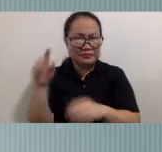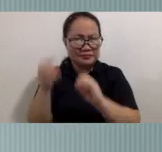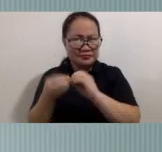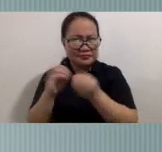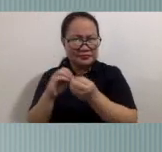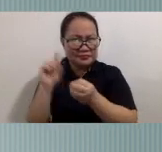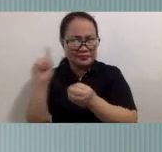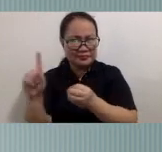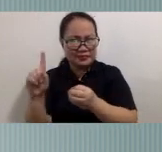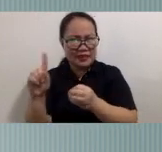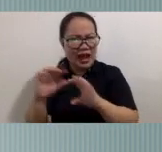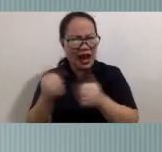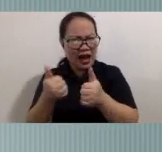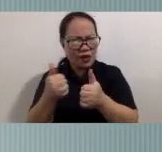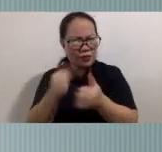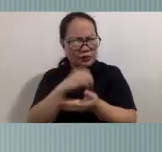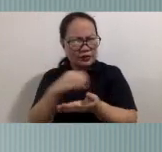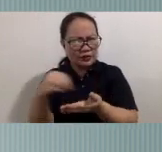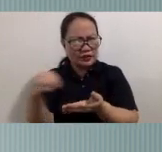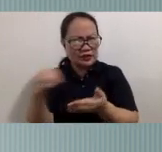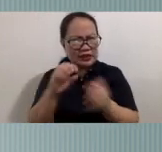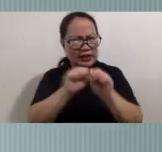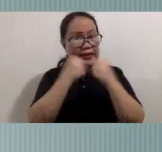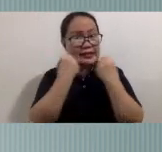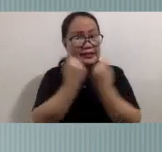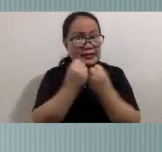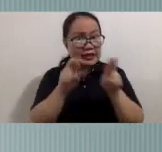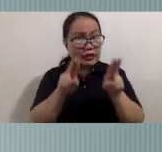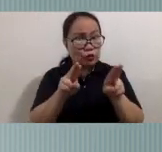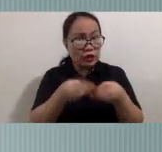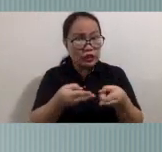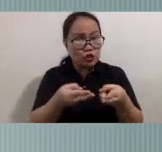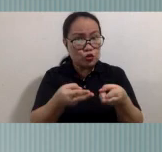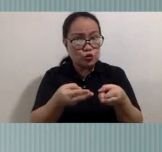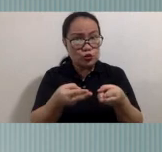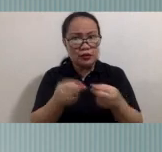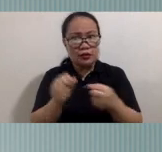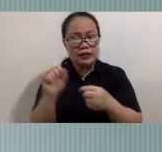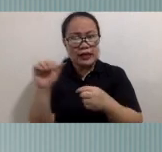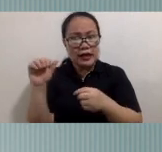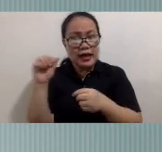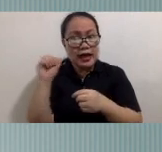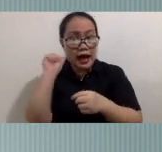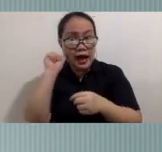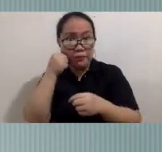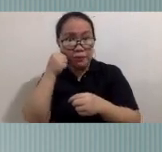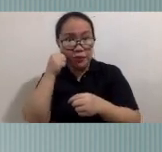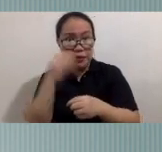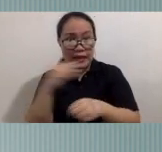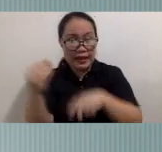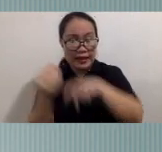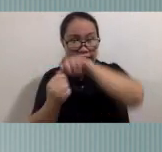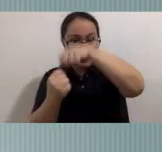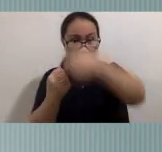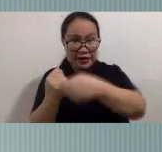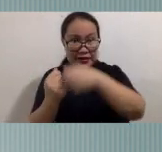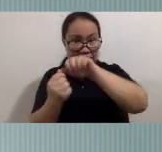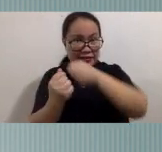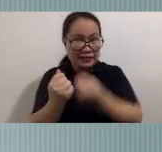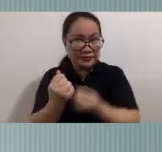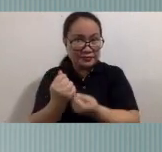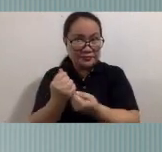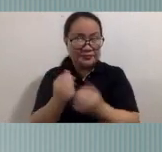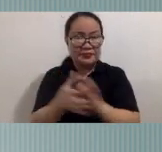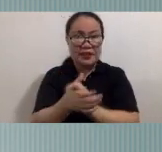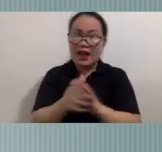to rewrite the following words into set notation? So dapat alam natin to so that pagdating sa problem solving, we